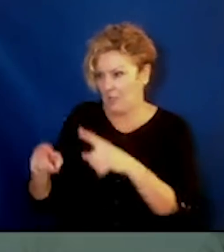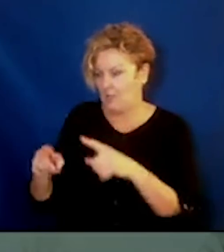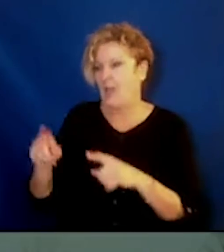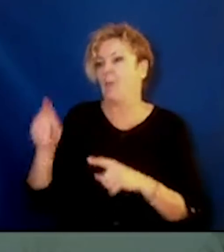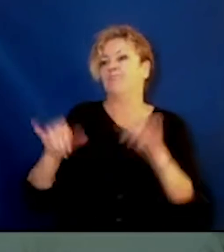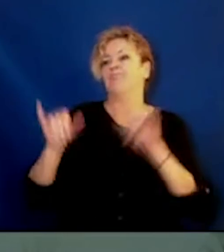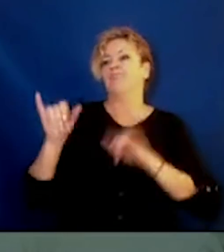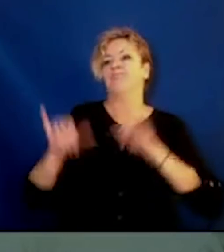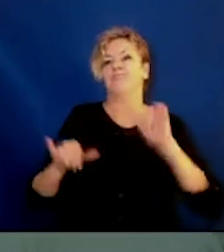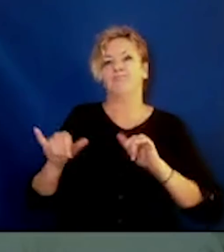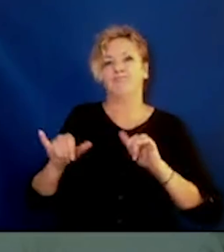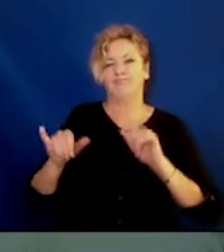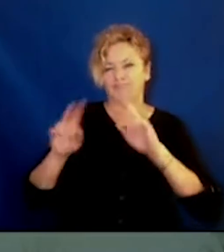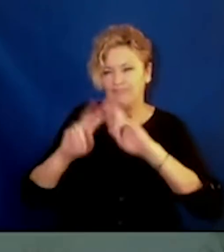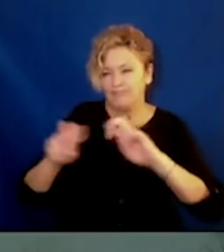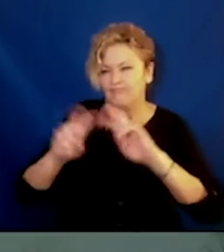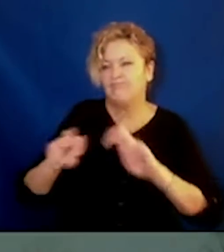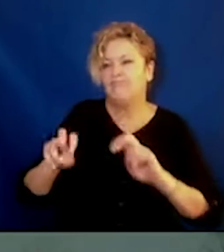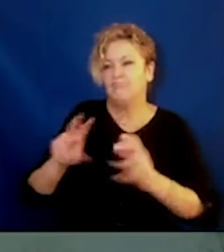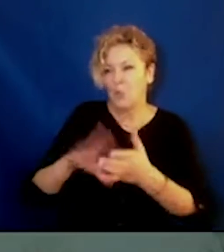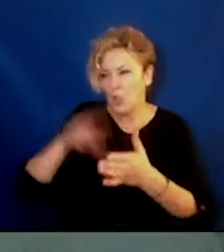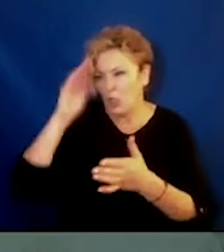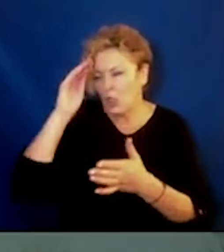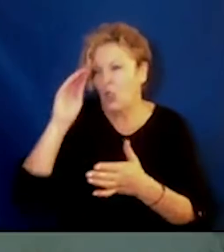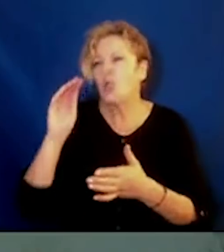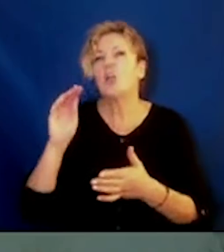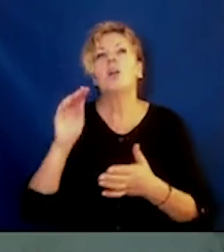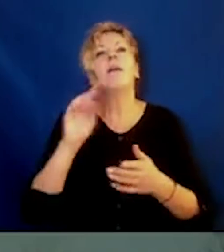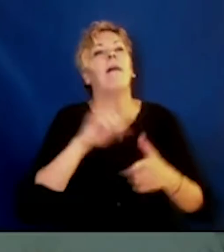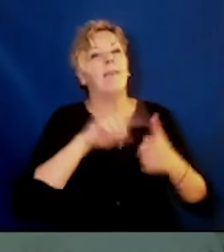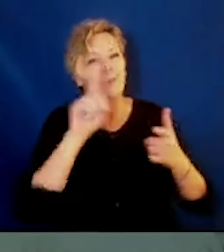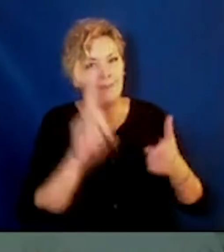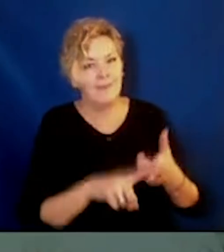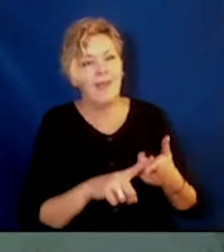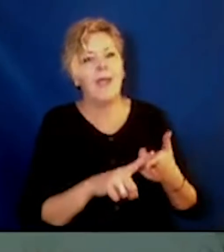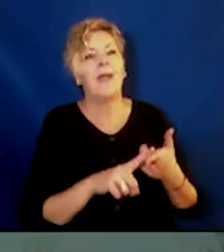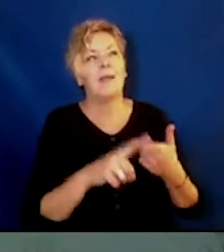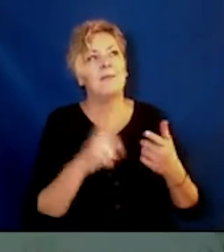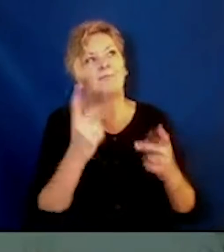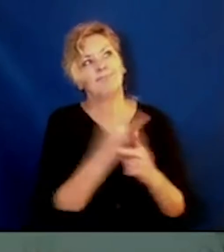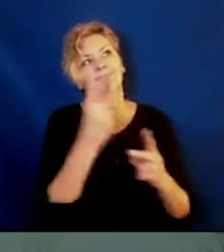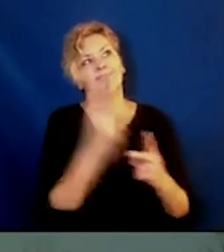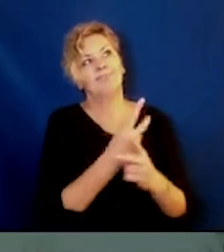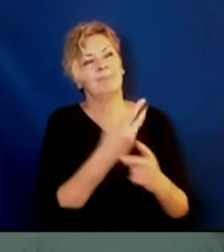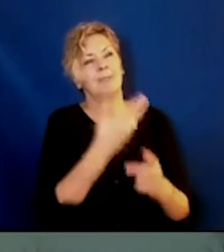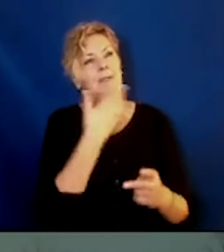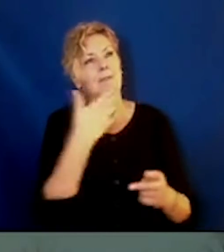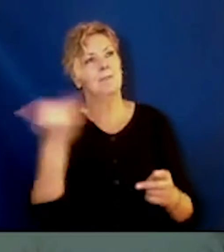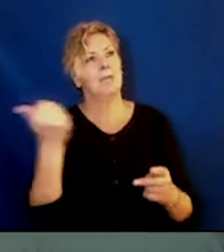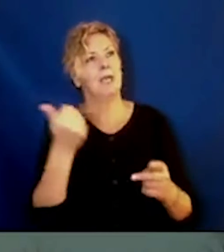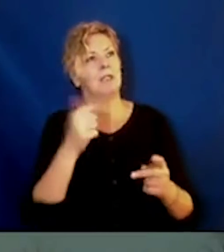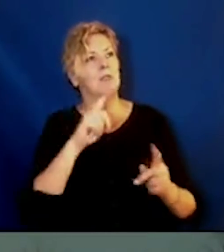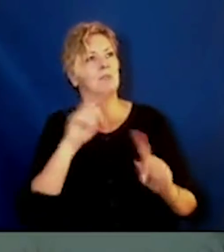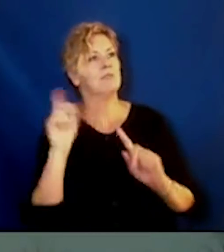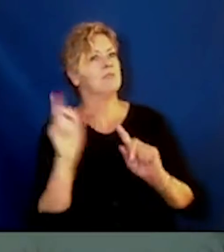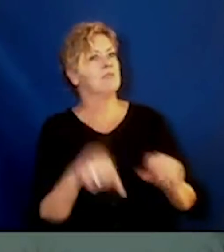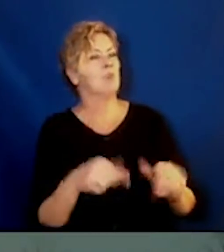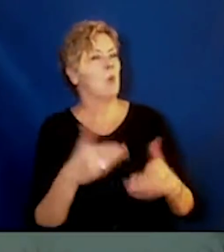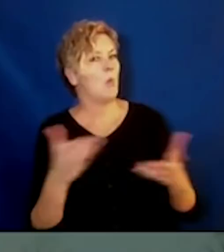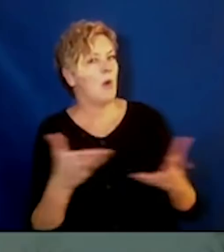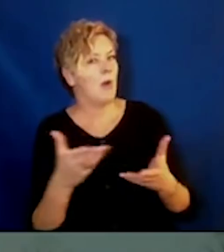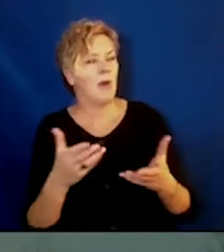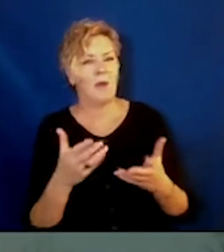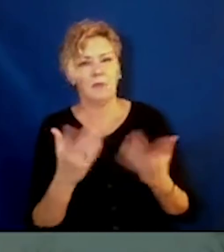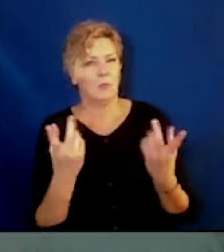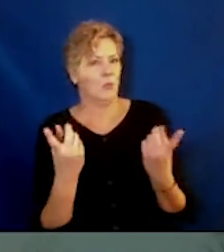the next guideline would be or what the next order would be really depends on what the transmission is like. And I think that's one of the things